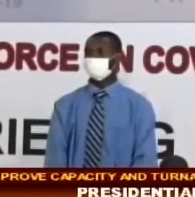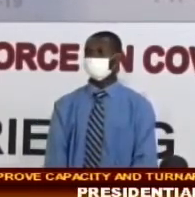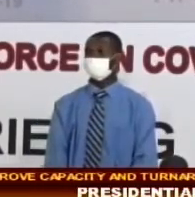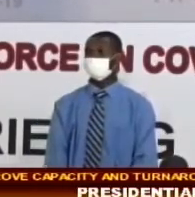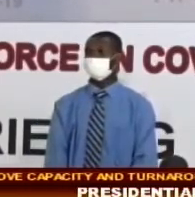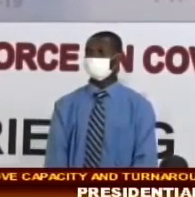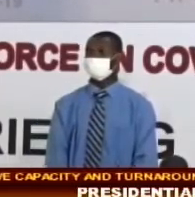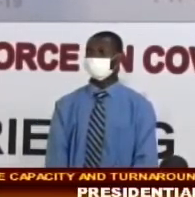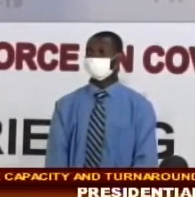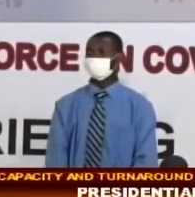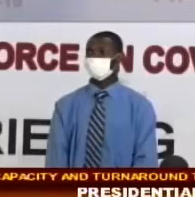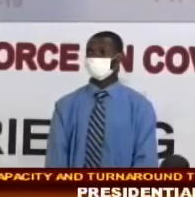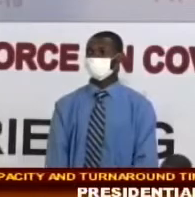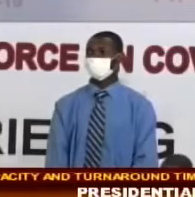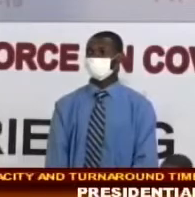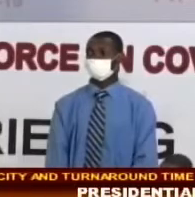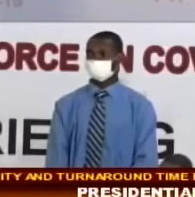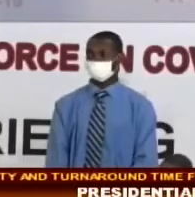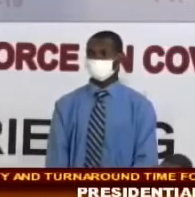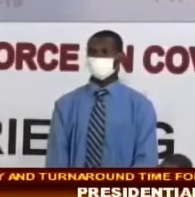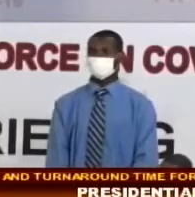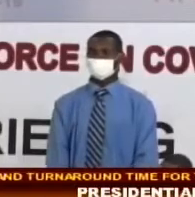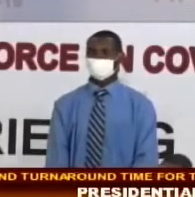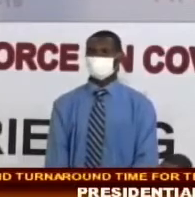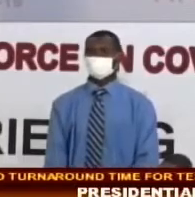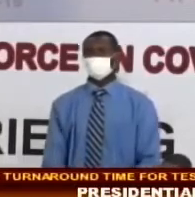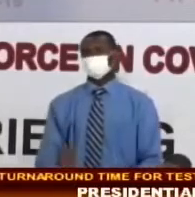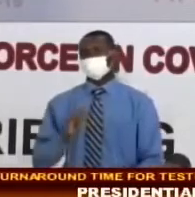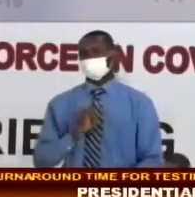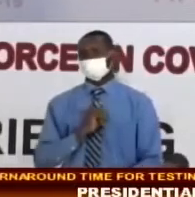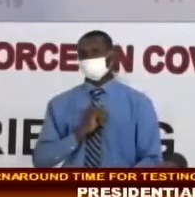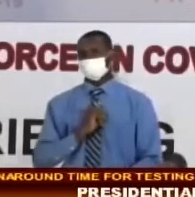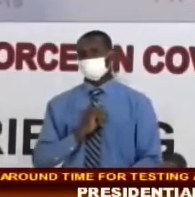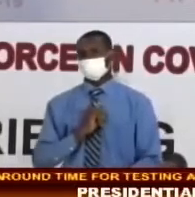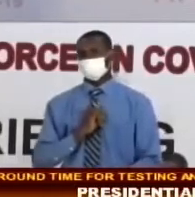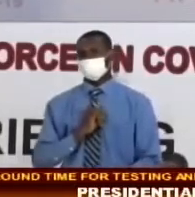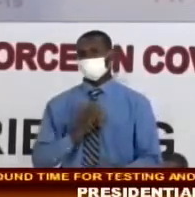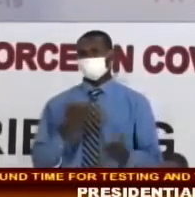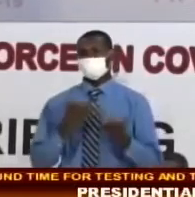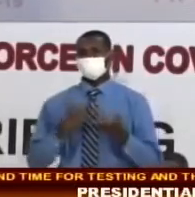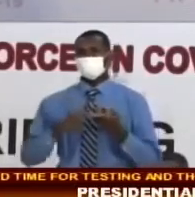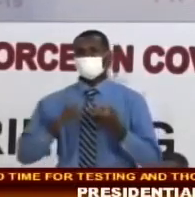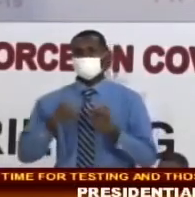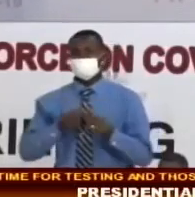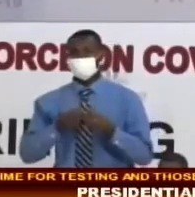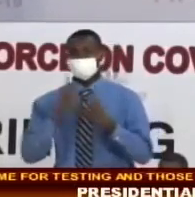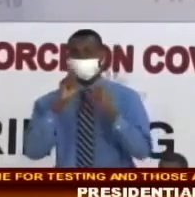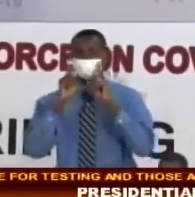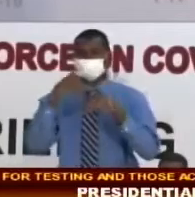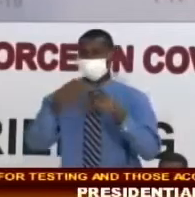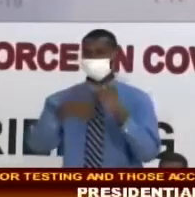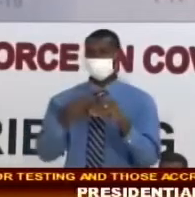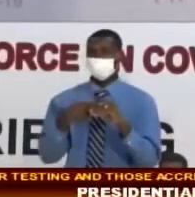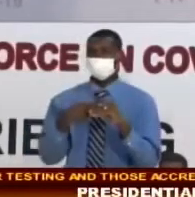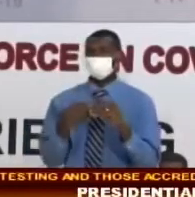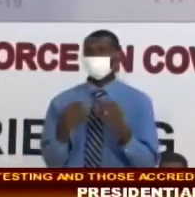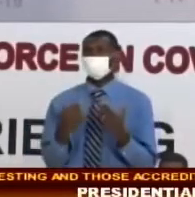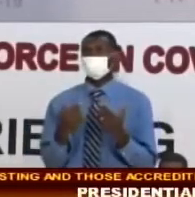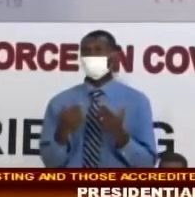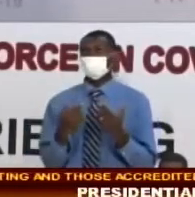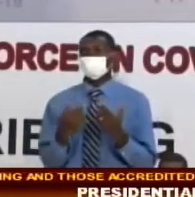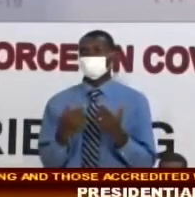I think the issue that was raised regarding Uyo, I hope I got it right, that is being looked into,